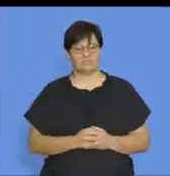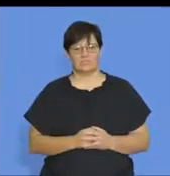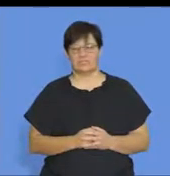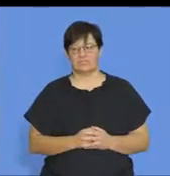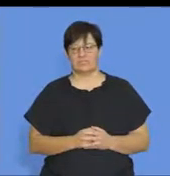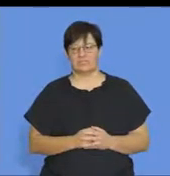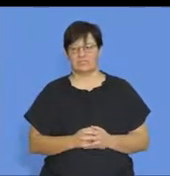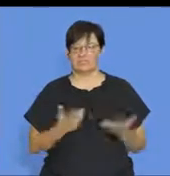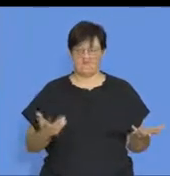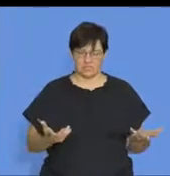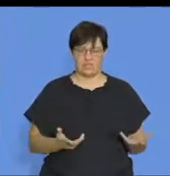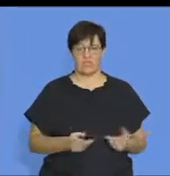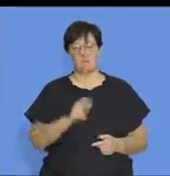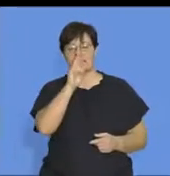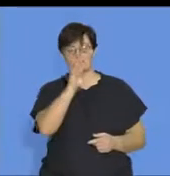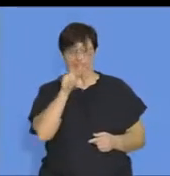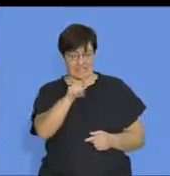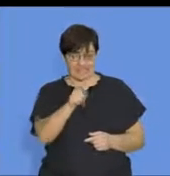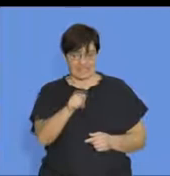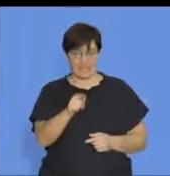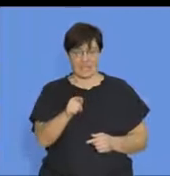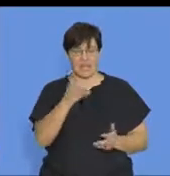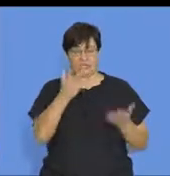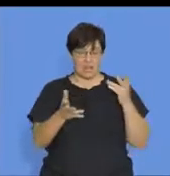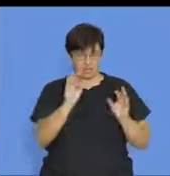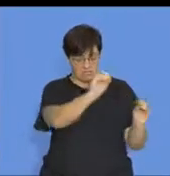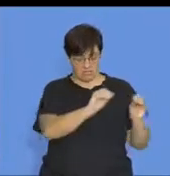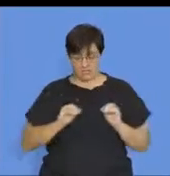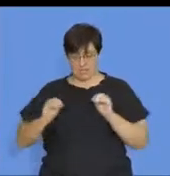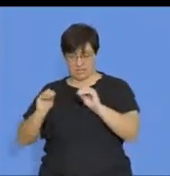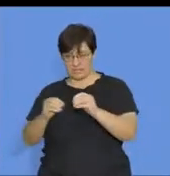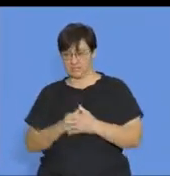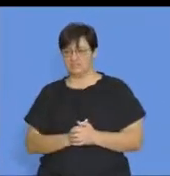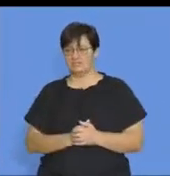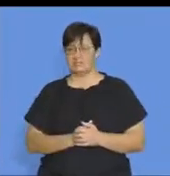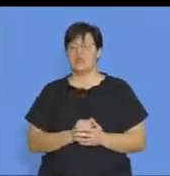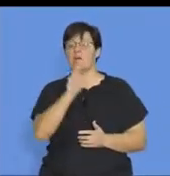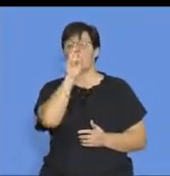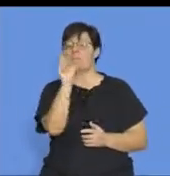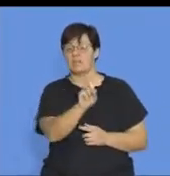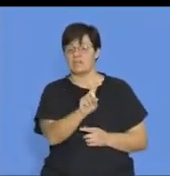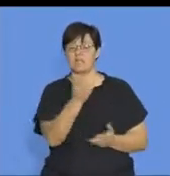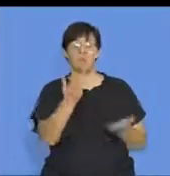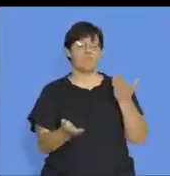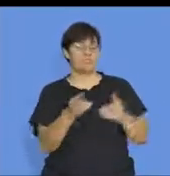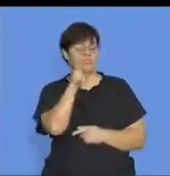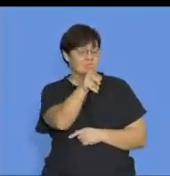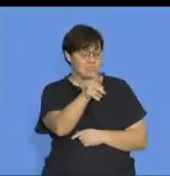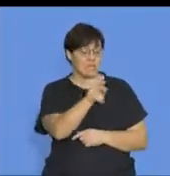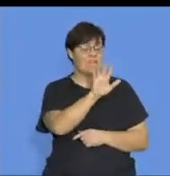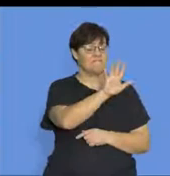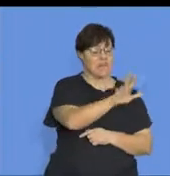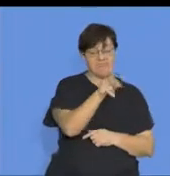right, so let's just take that ratio through. Right, so we're looking at a ratio of 5 is to